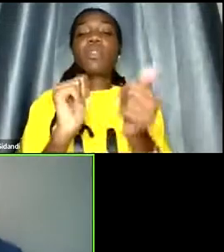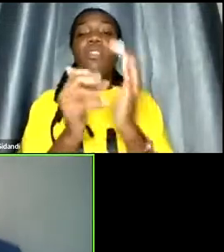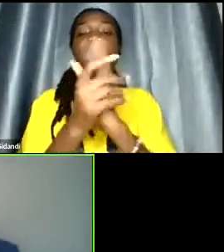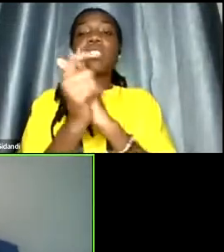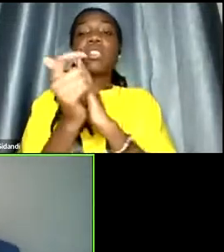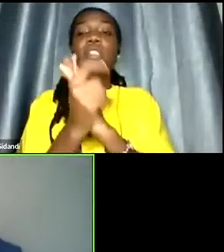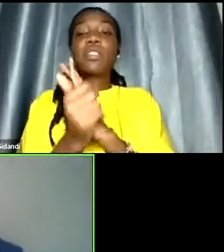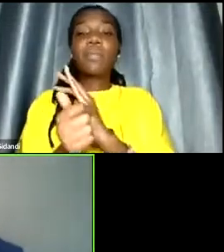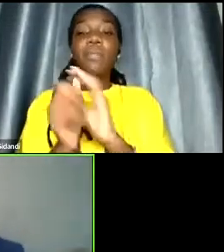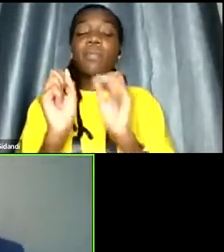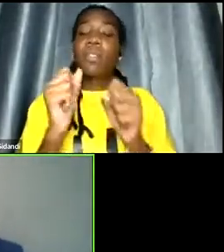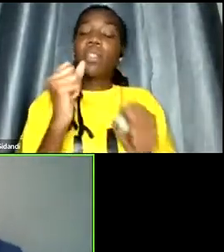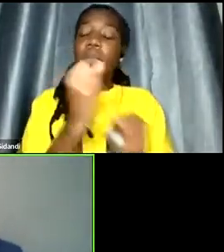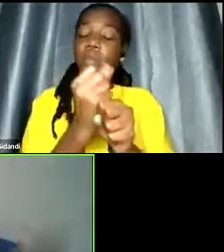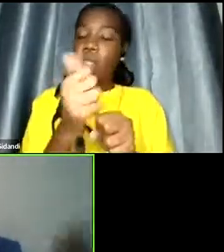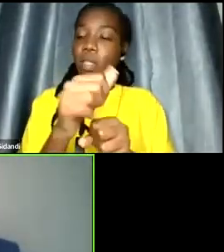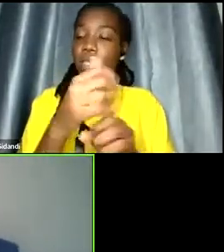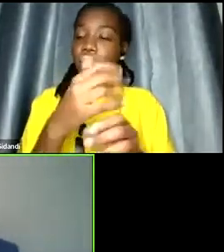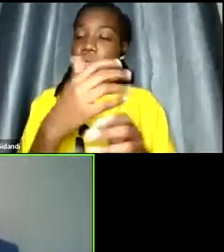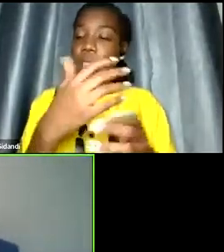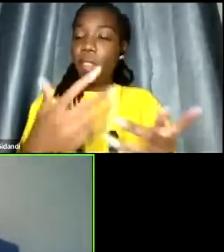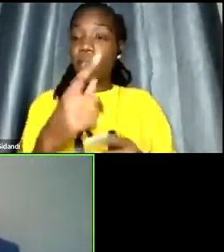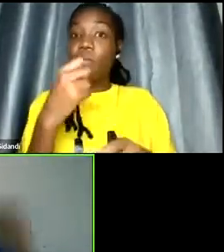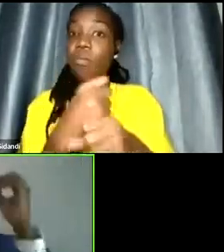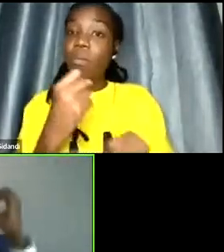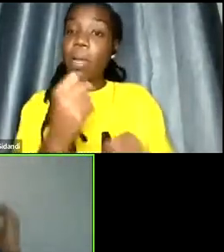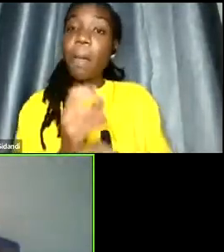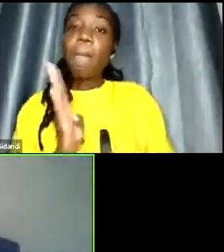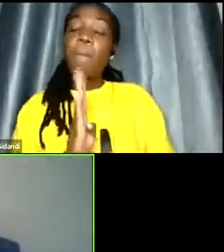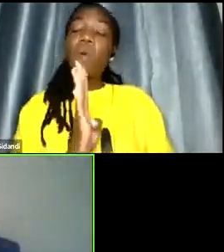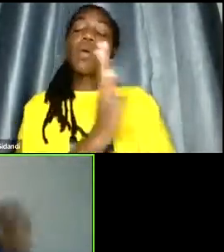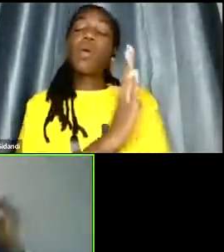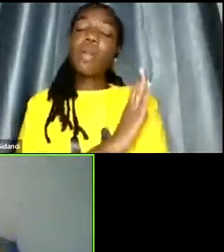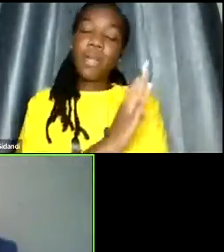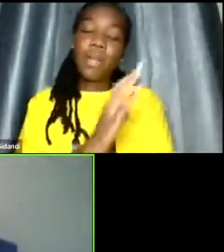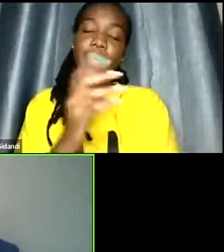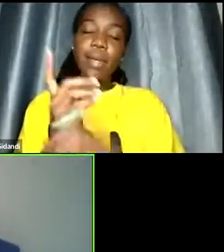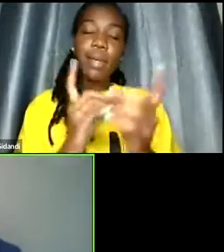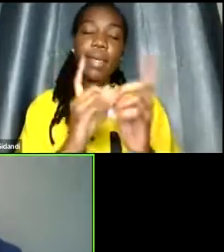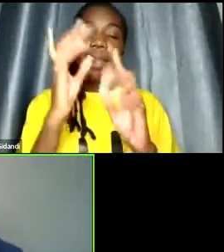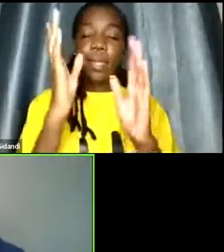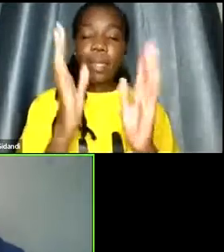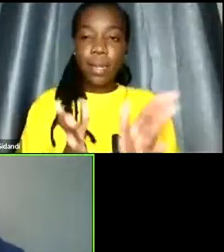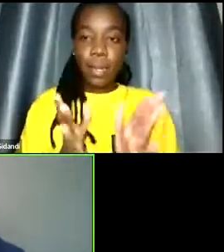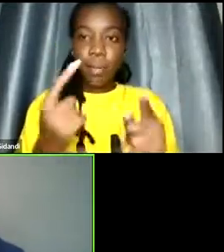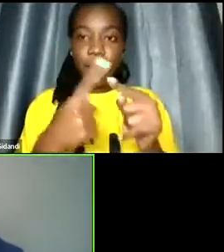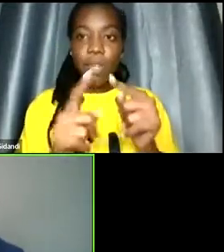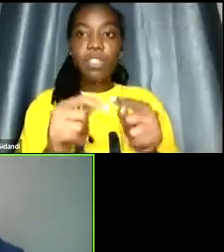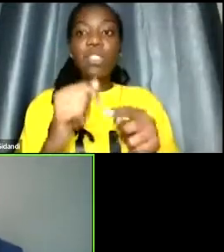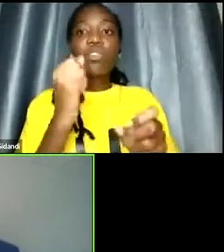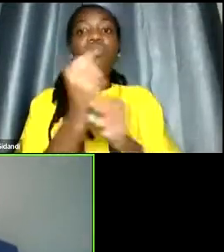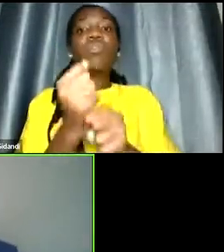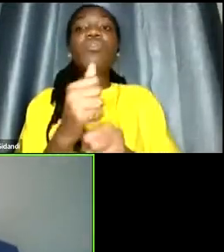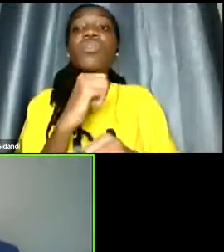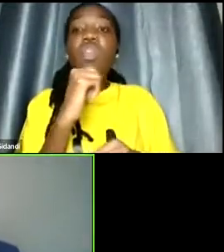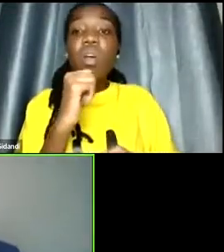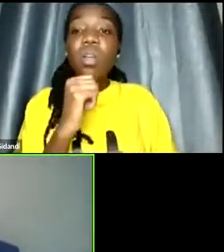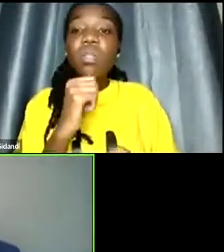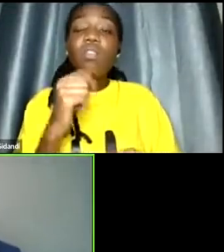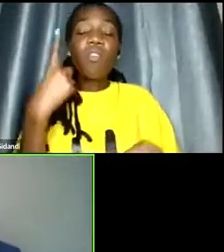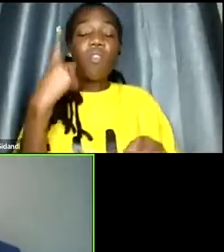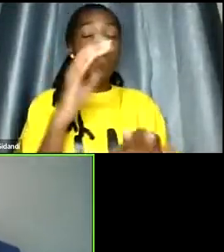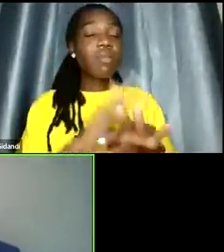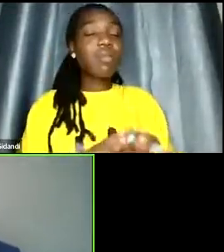relatives shares, it's okay. Make them sit on the board of directors, but do not, for goodness sake, make them run the operations of the